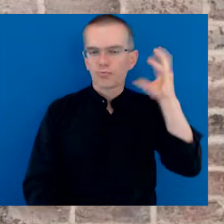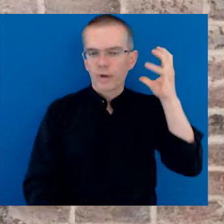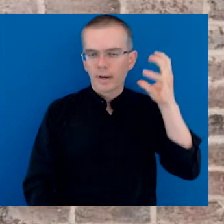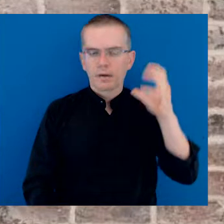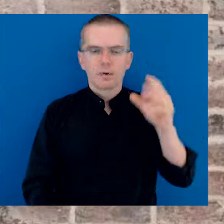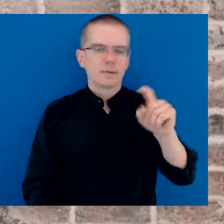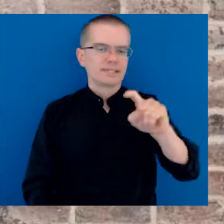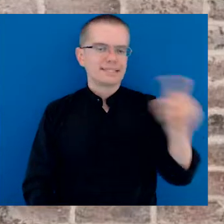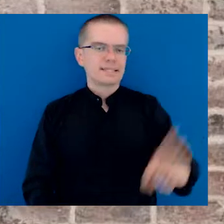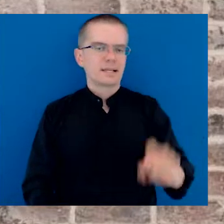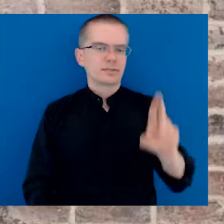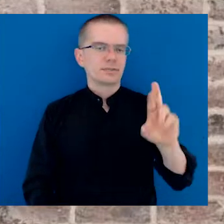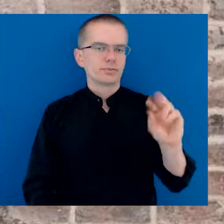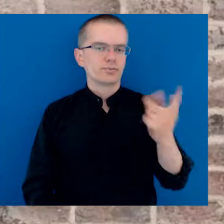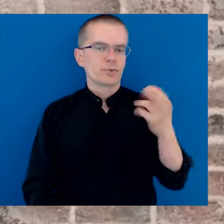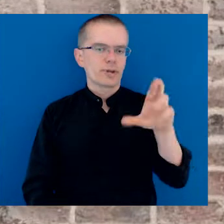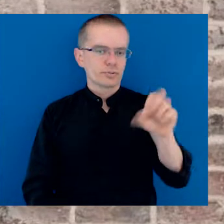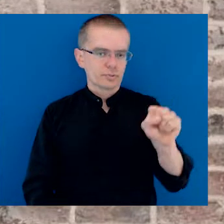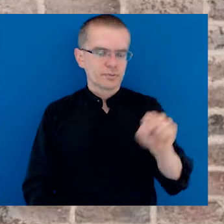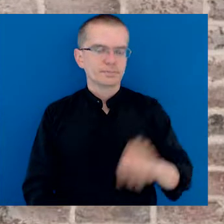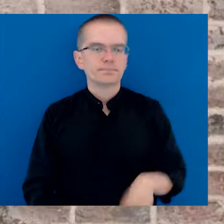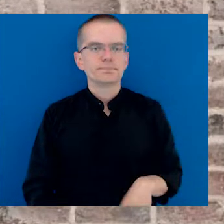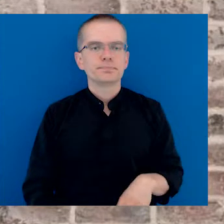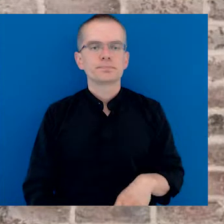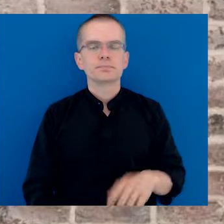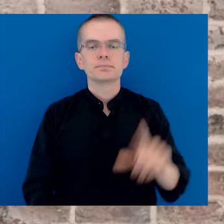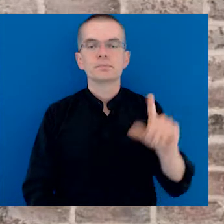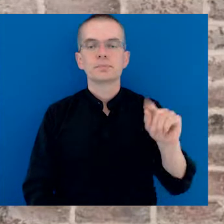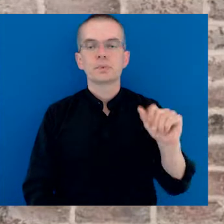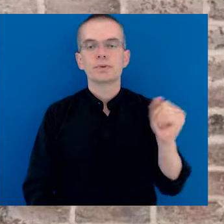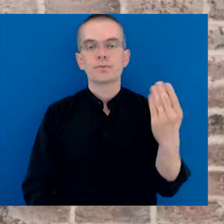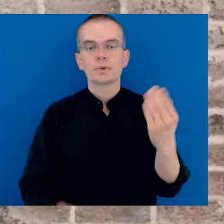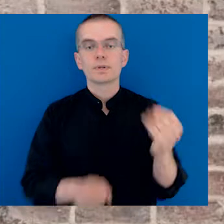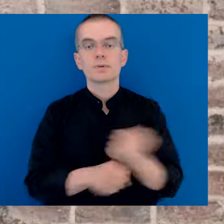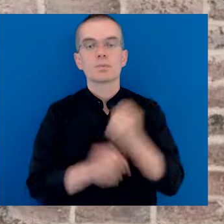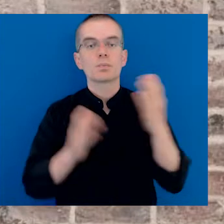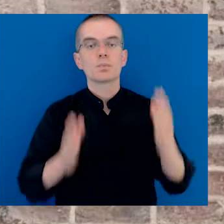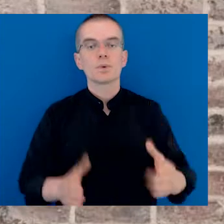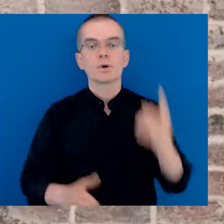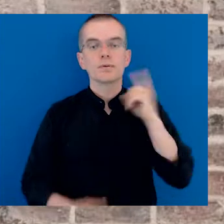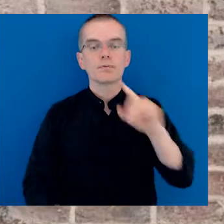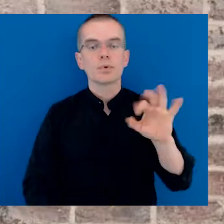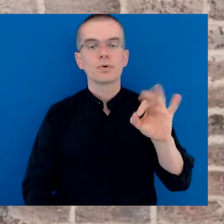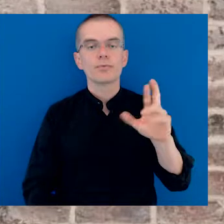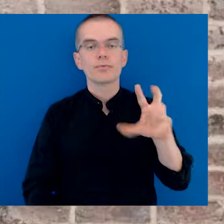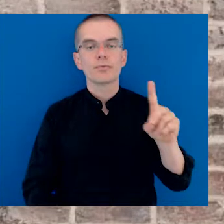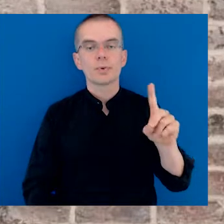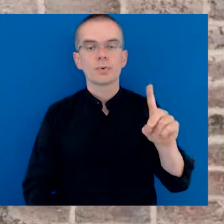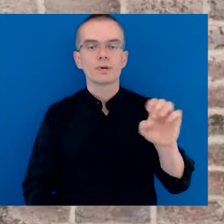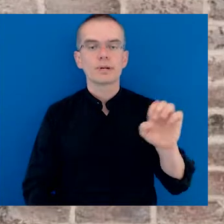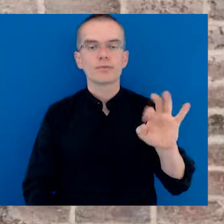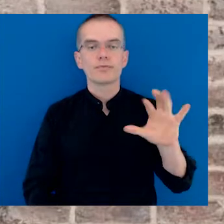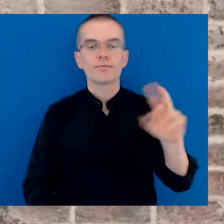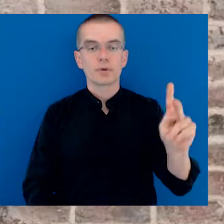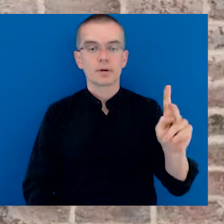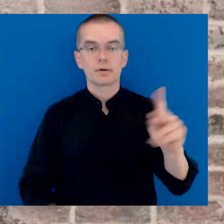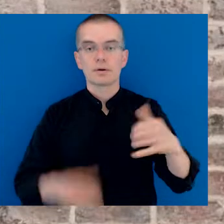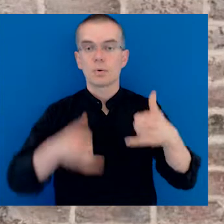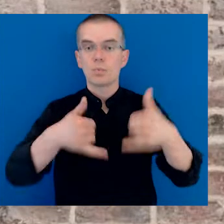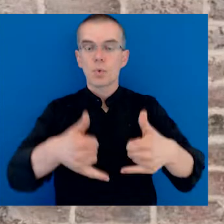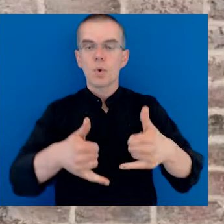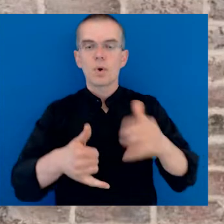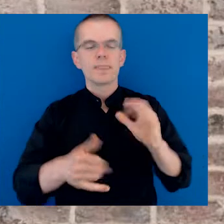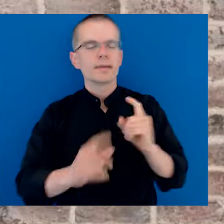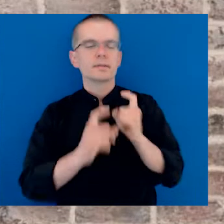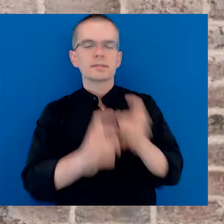baseball radio broadcast. He is the 2014 recipient of the Ford C. Frick